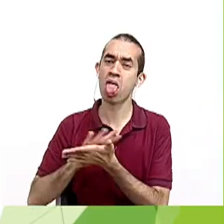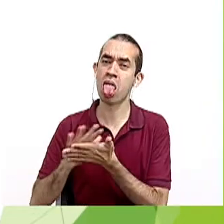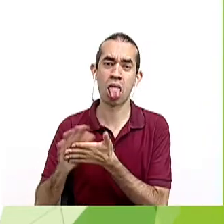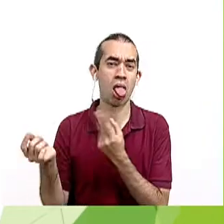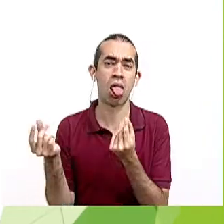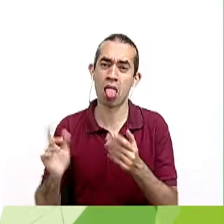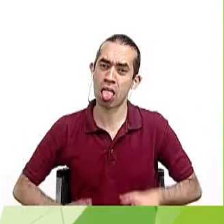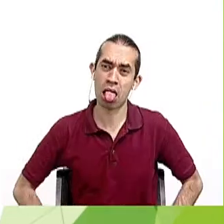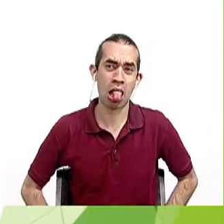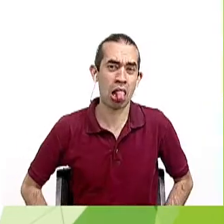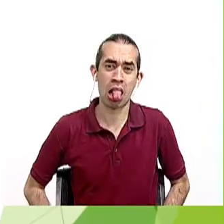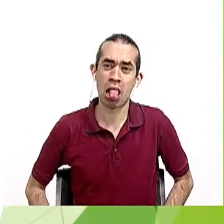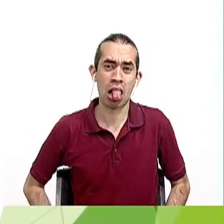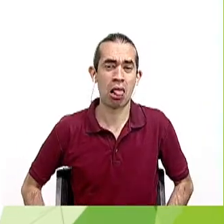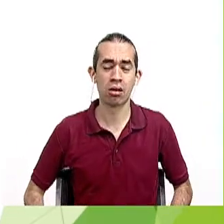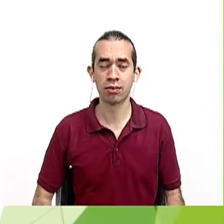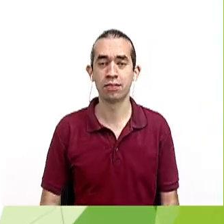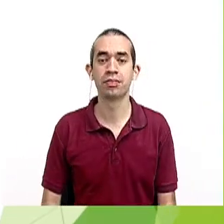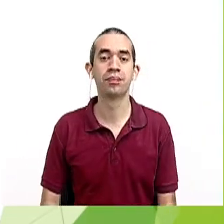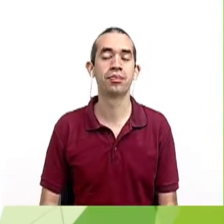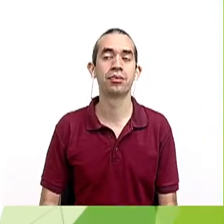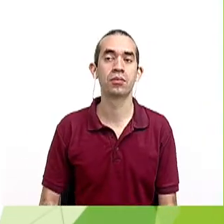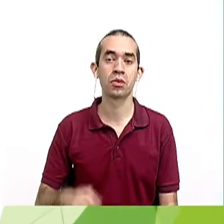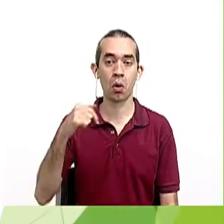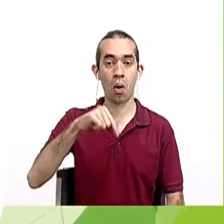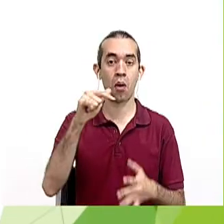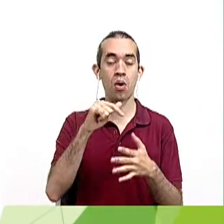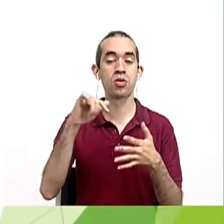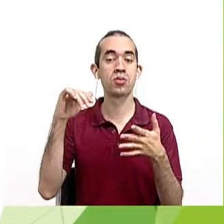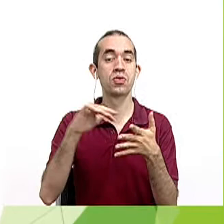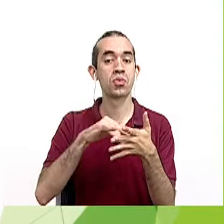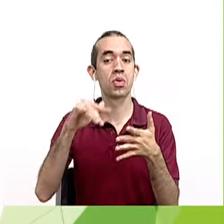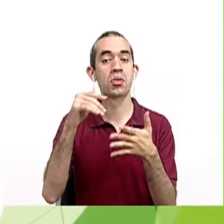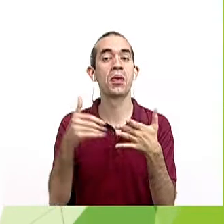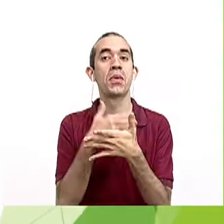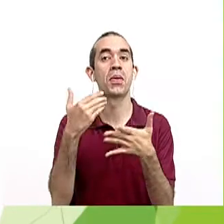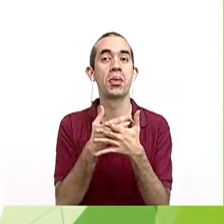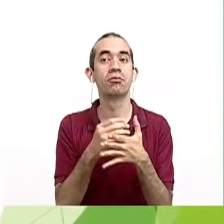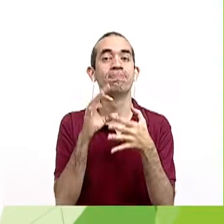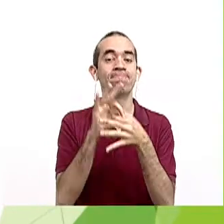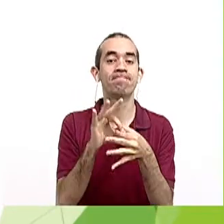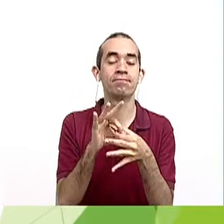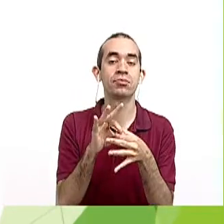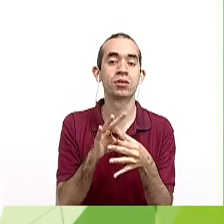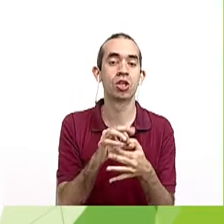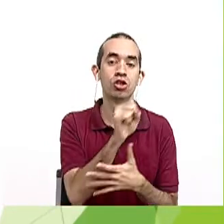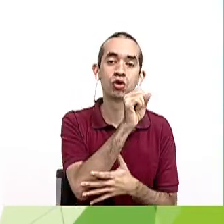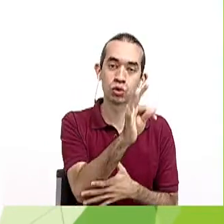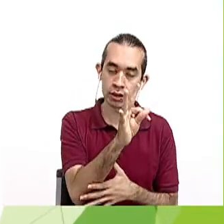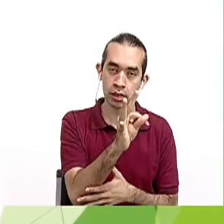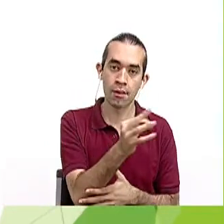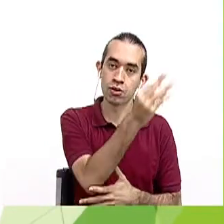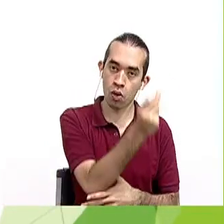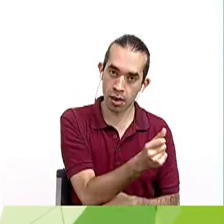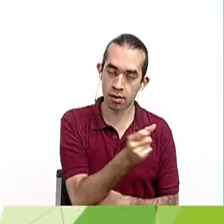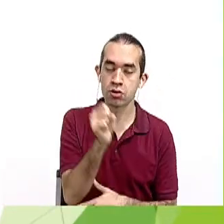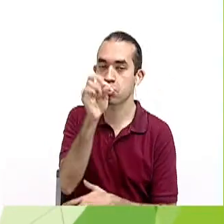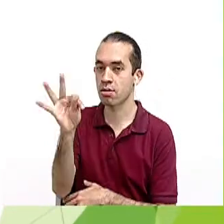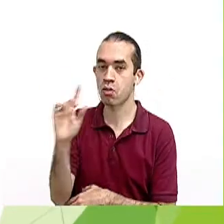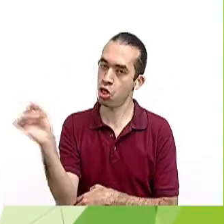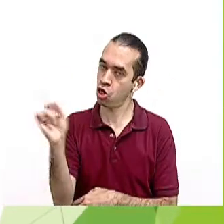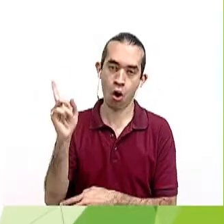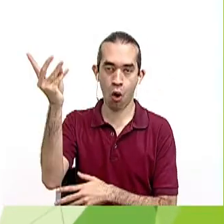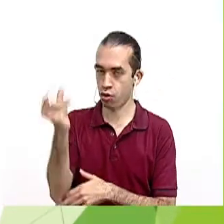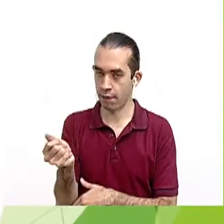Okay, we are going to study today something new. It's related to countable and uncountable nouns. So we're going to see what